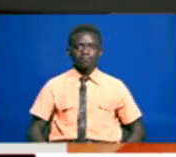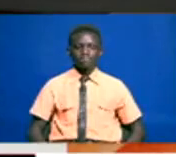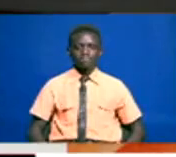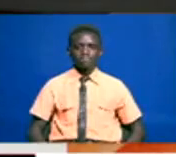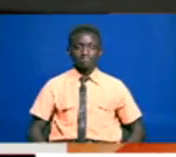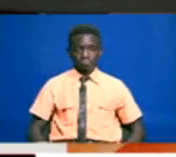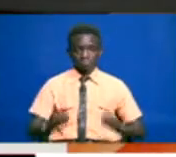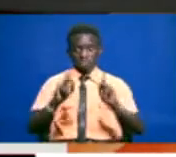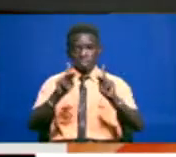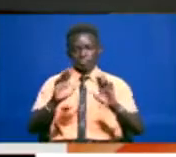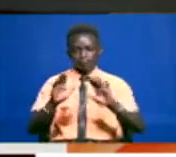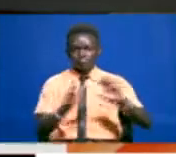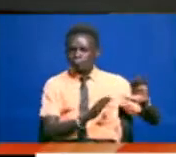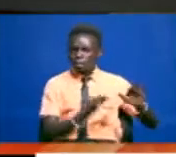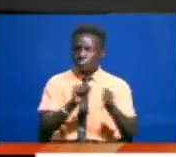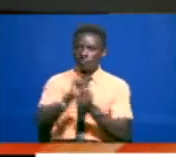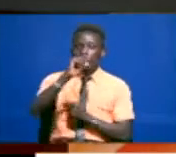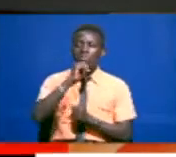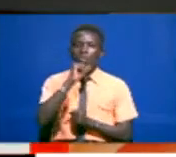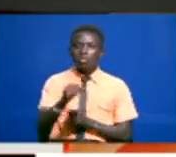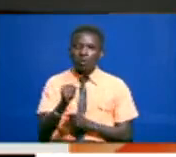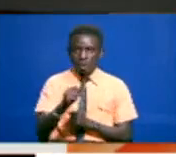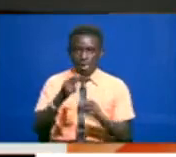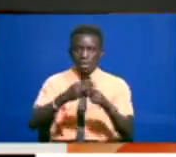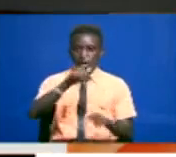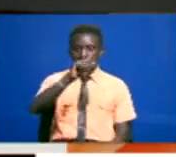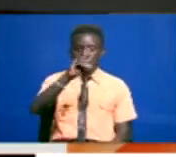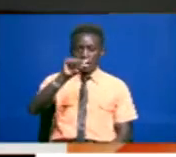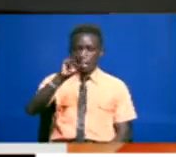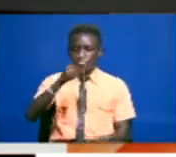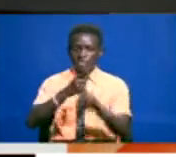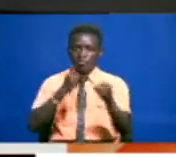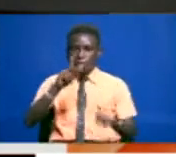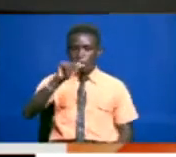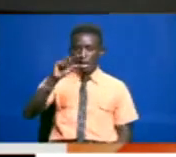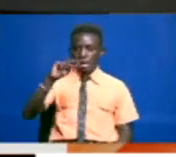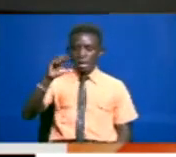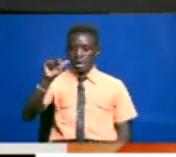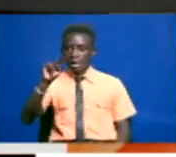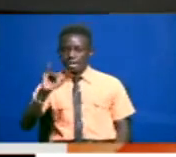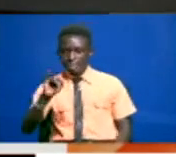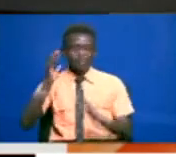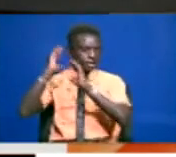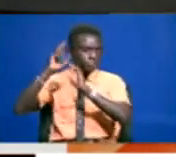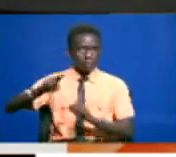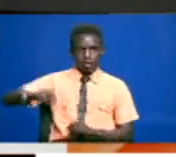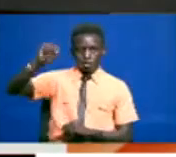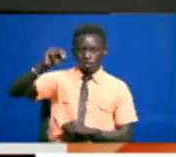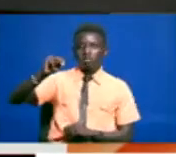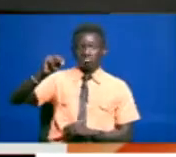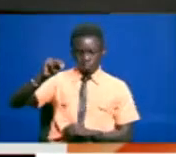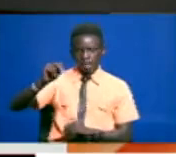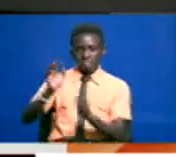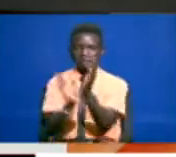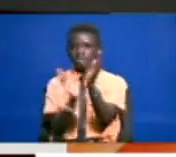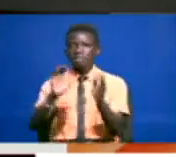All right, a 15-year-old Adam Shida from Mkangagani village, Kilifi North Sub County, is a new home owner thanks to an